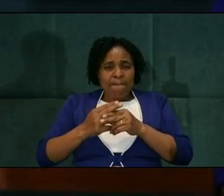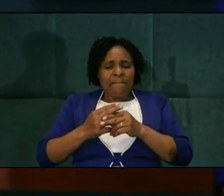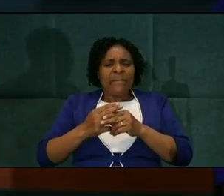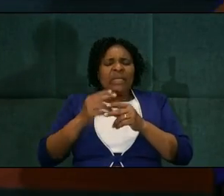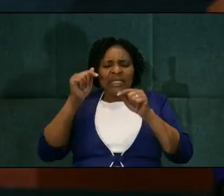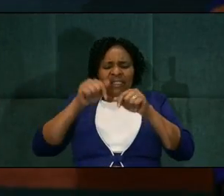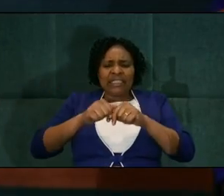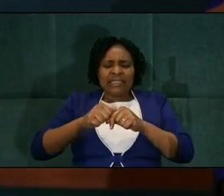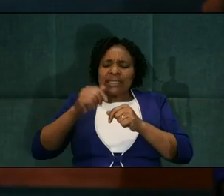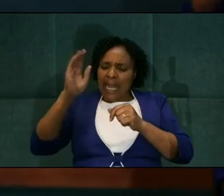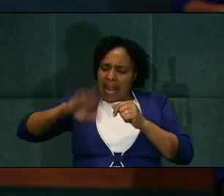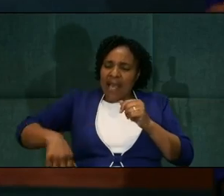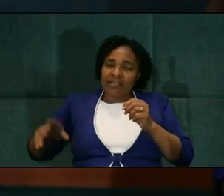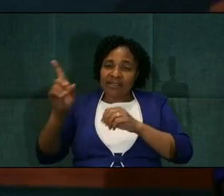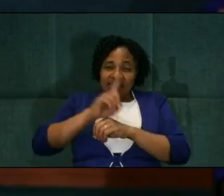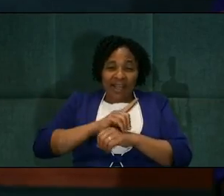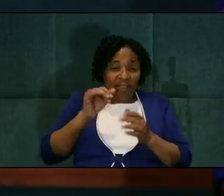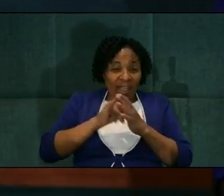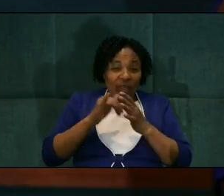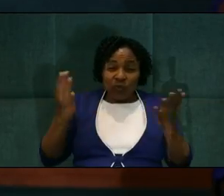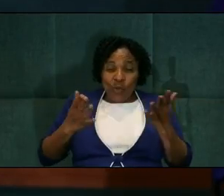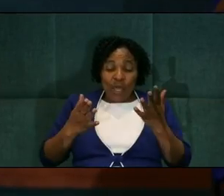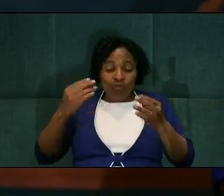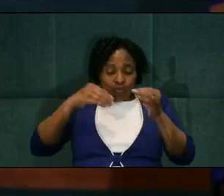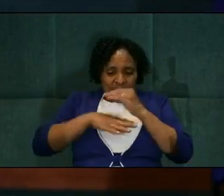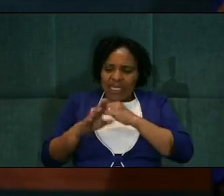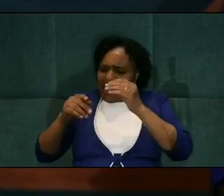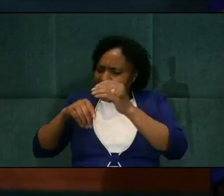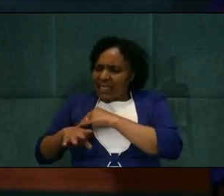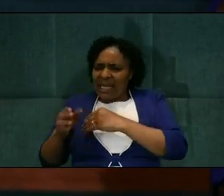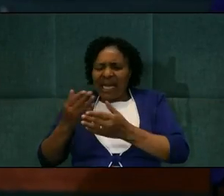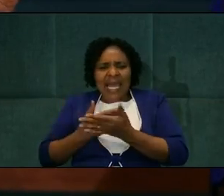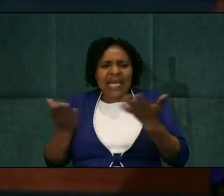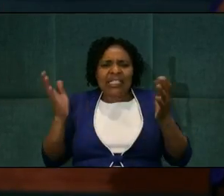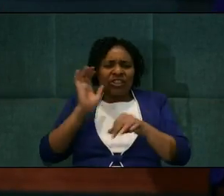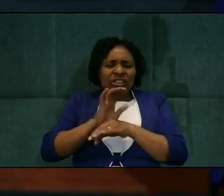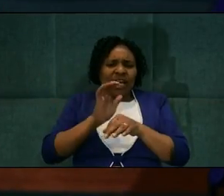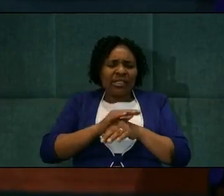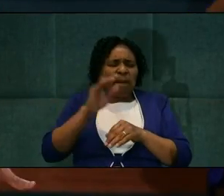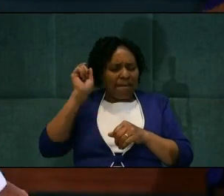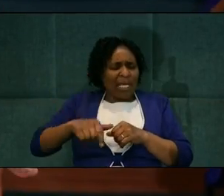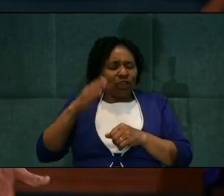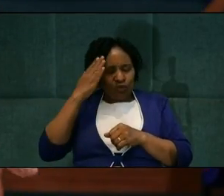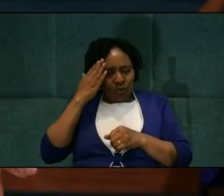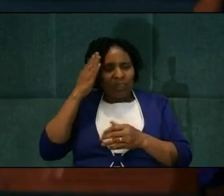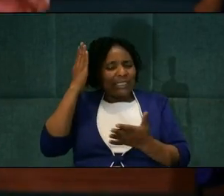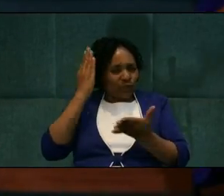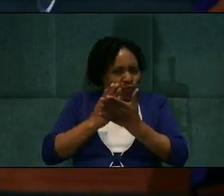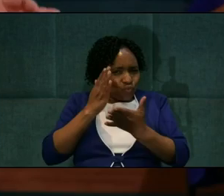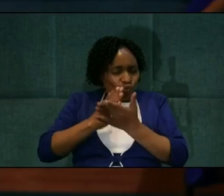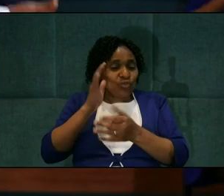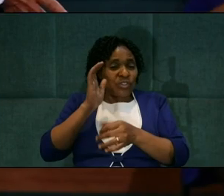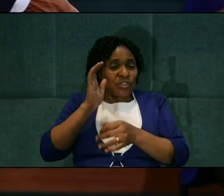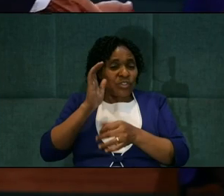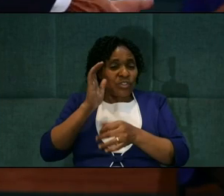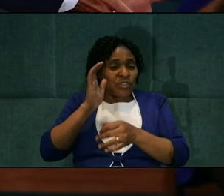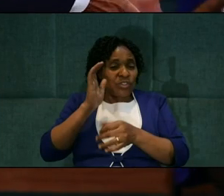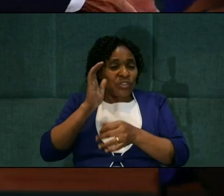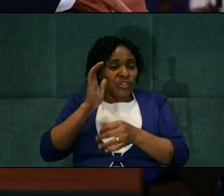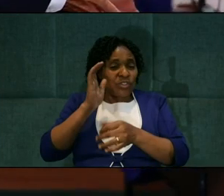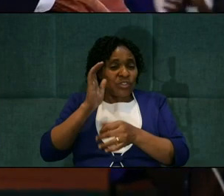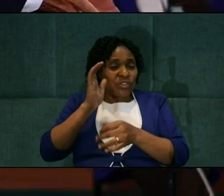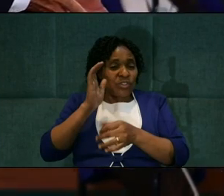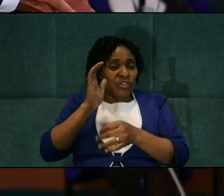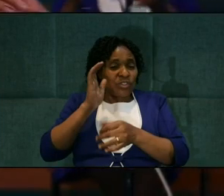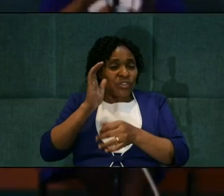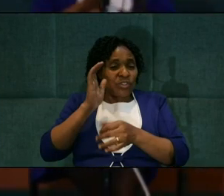attend in the last days. That's why before you choose any church, you want to make sure you know it's the right church. Don't go to a church because it's near